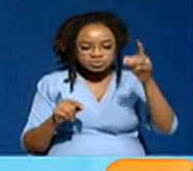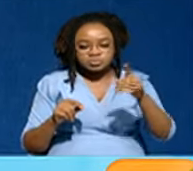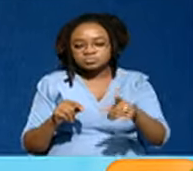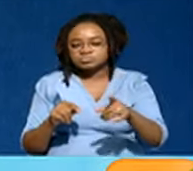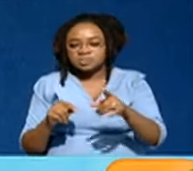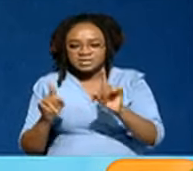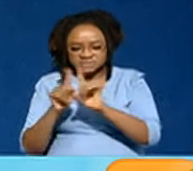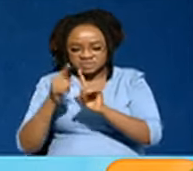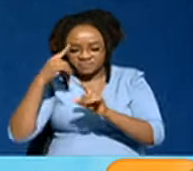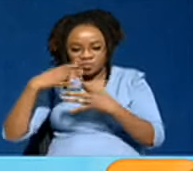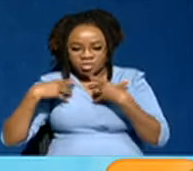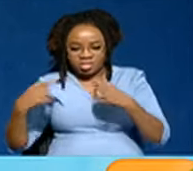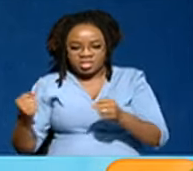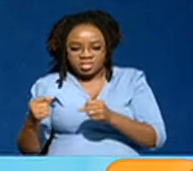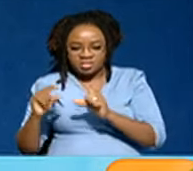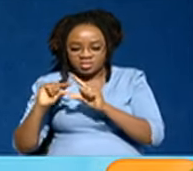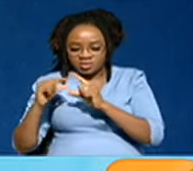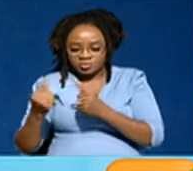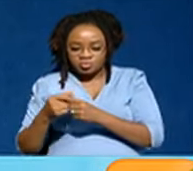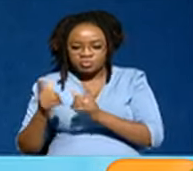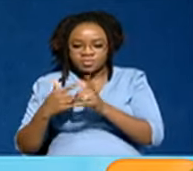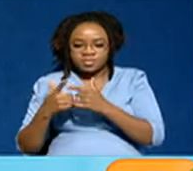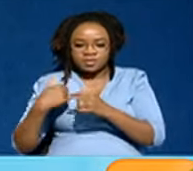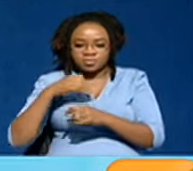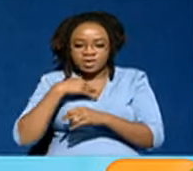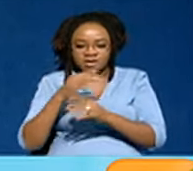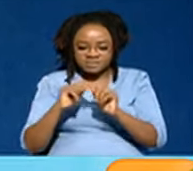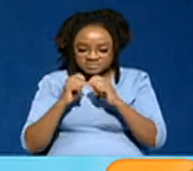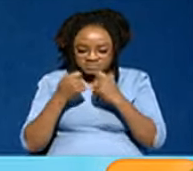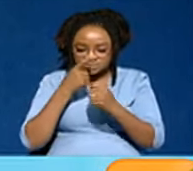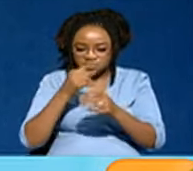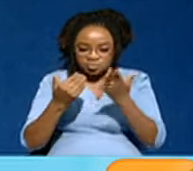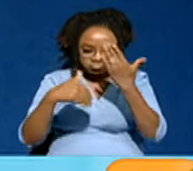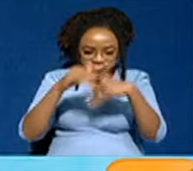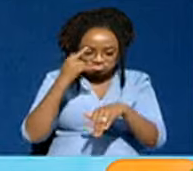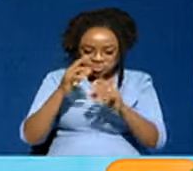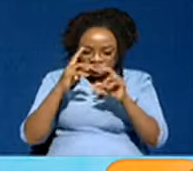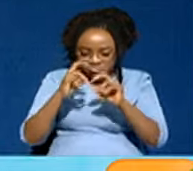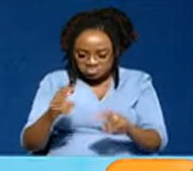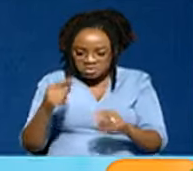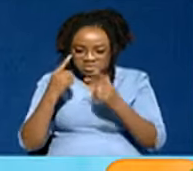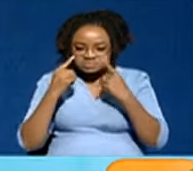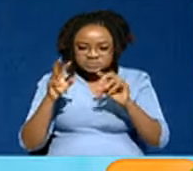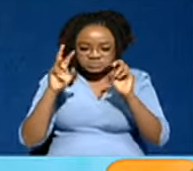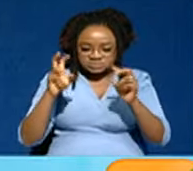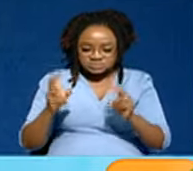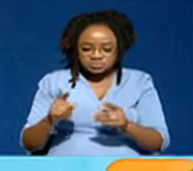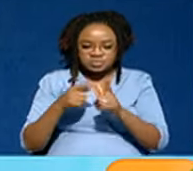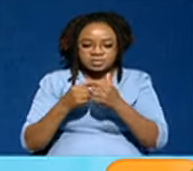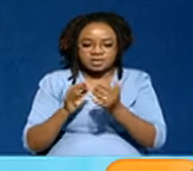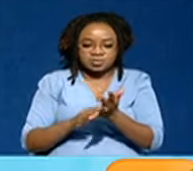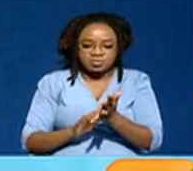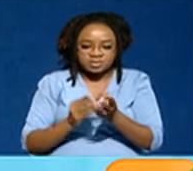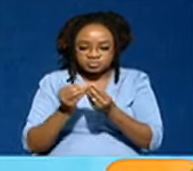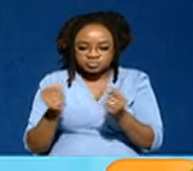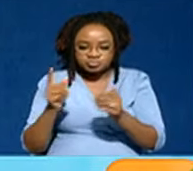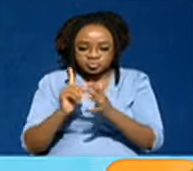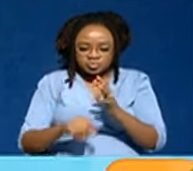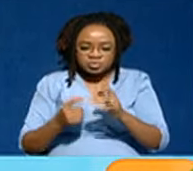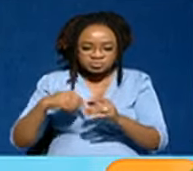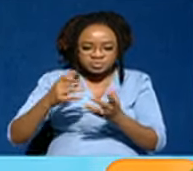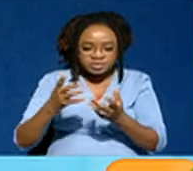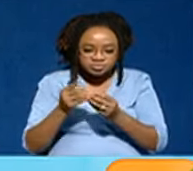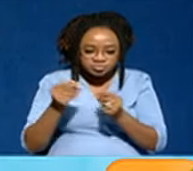sector, so that we can have a team of experts who are going to sit, look into the issues, and recommend what we need to do, whether legal